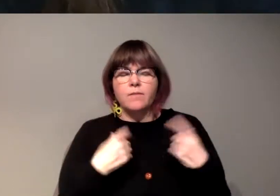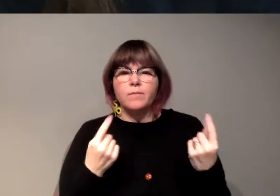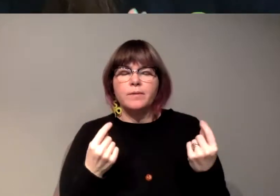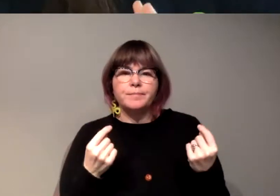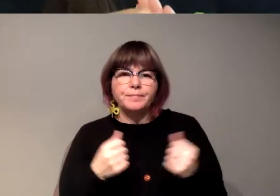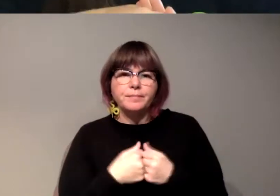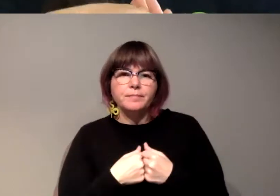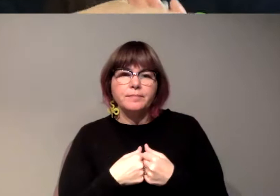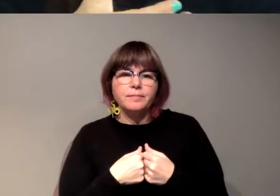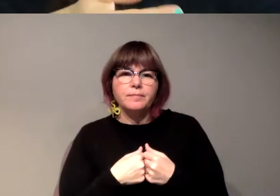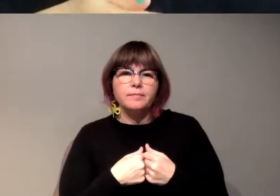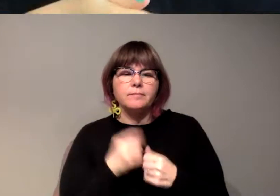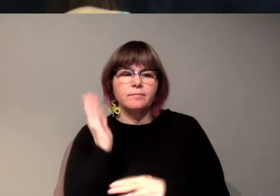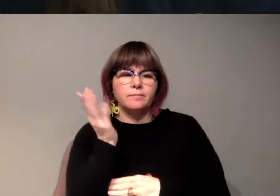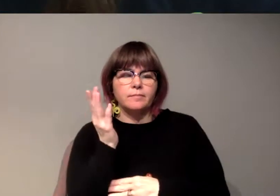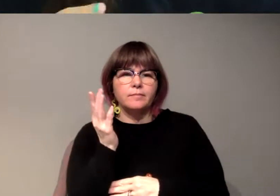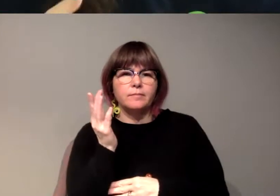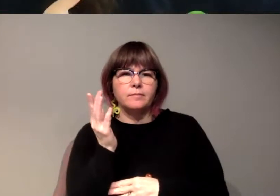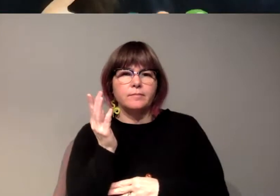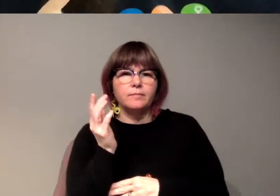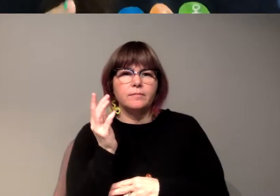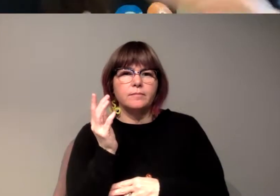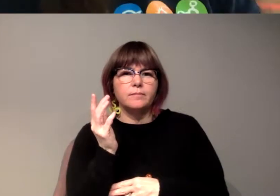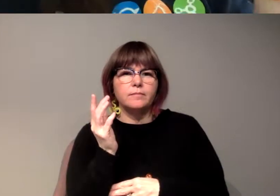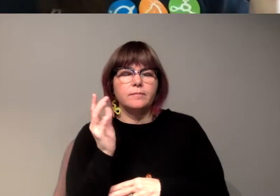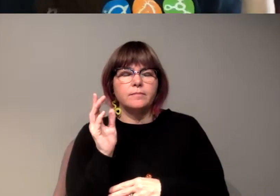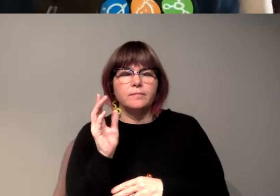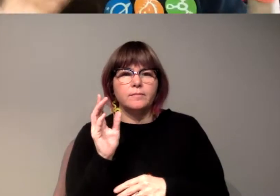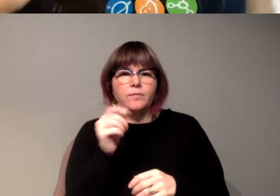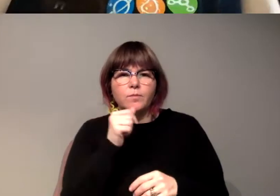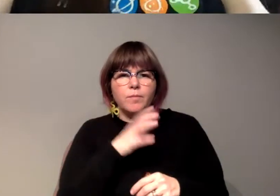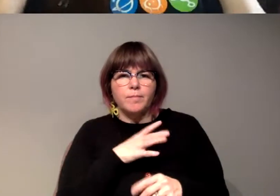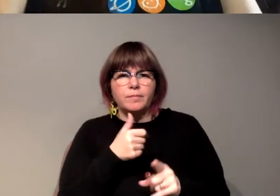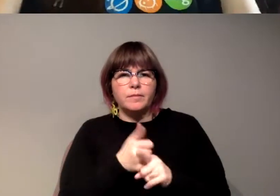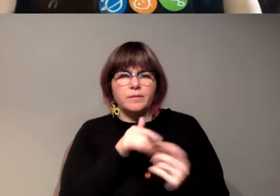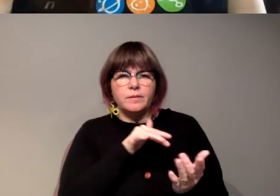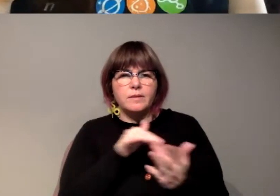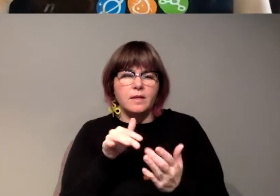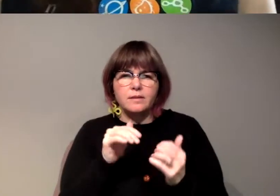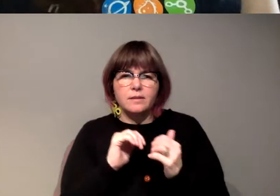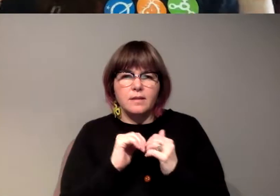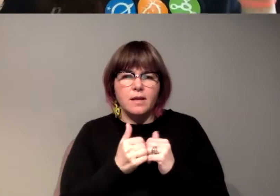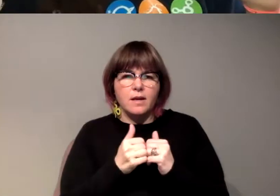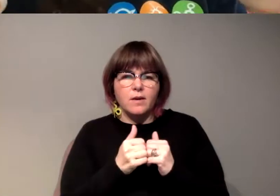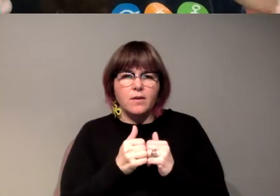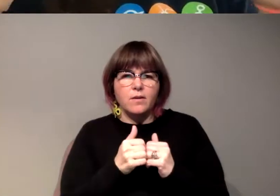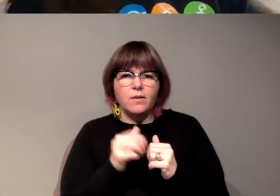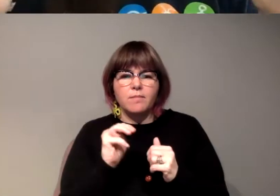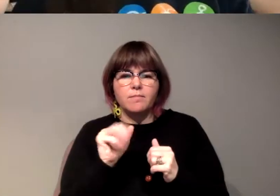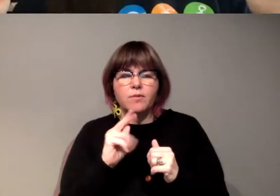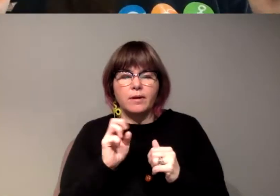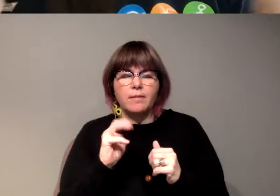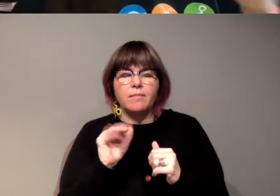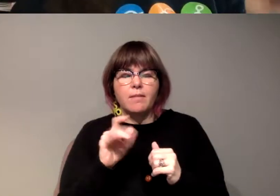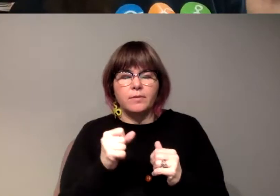a session with a woman named Brie Genet. She studies how marine mammals talk